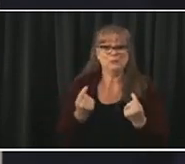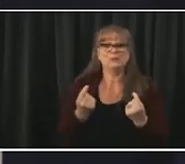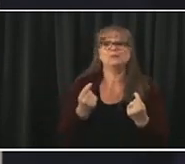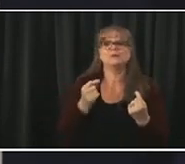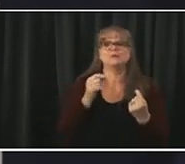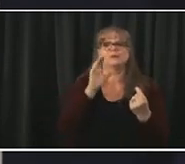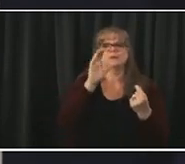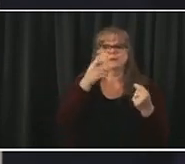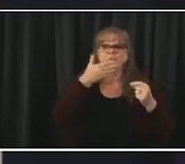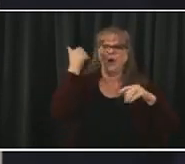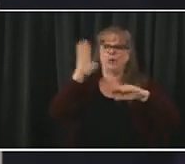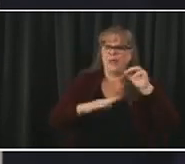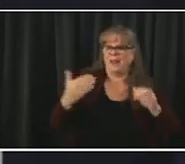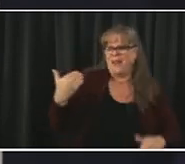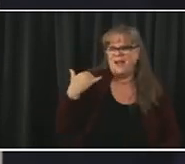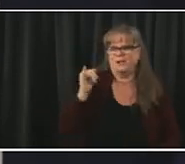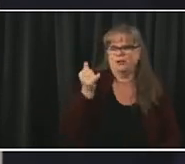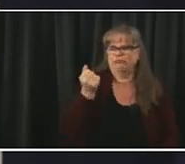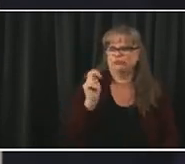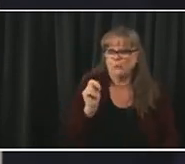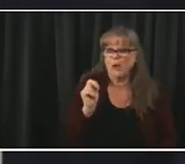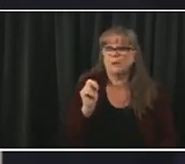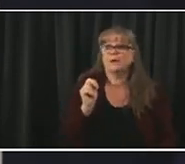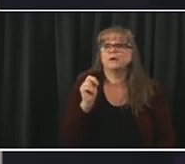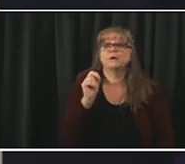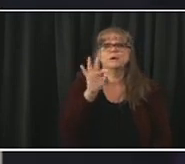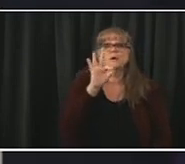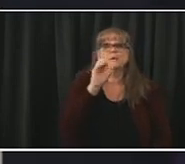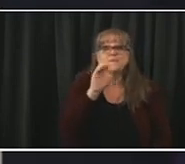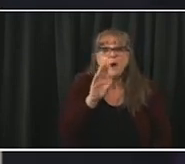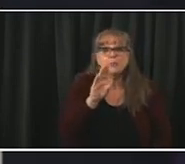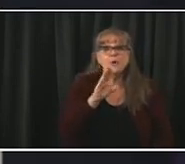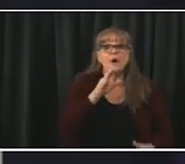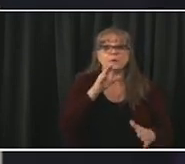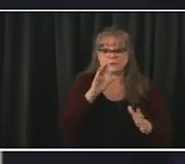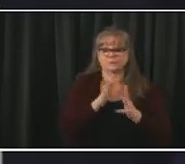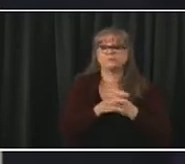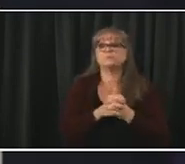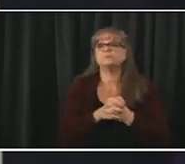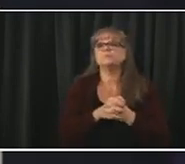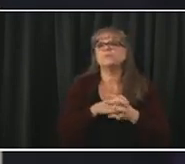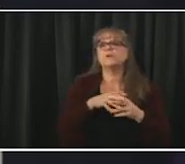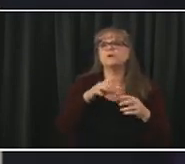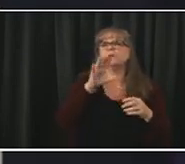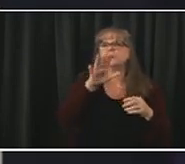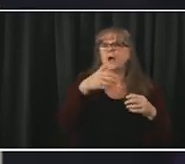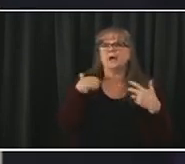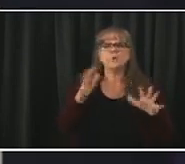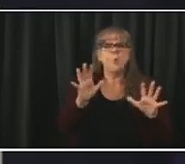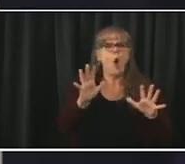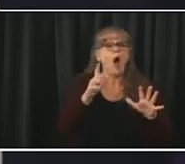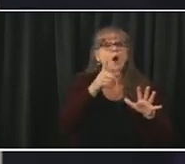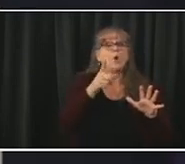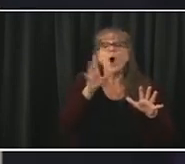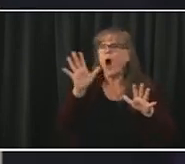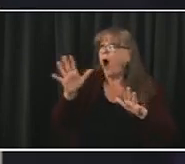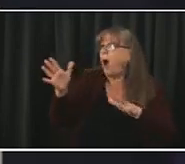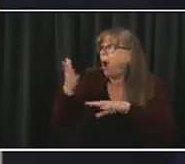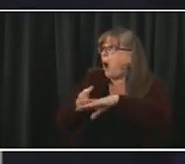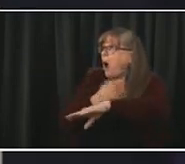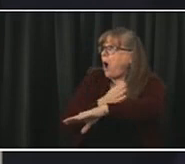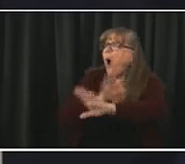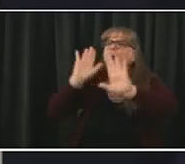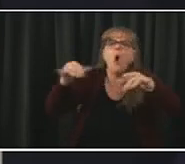well. We did it through most of February. So let's not ease up now. We're going to be talking a lot about vaccines today. Very exciting. It's how this ends for people that